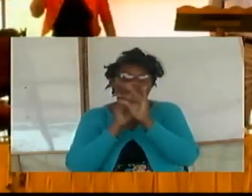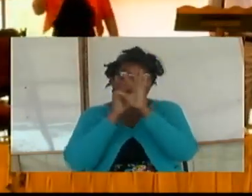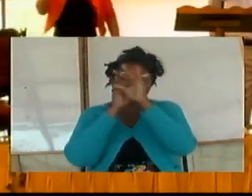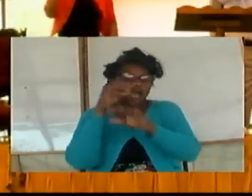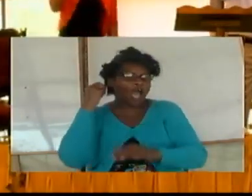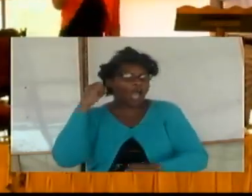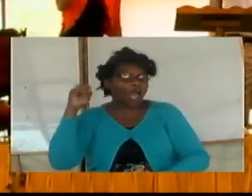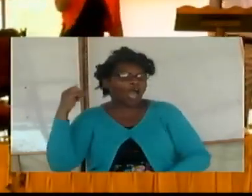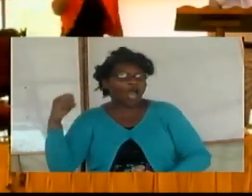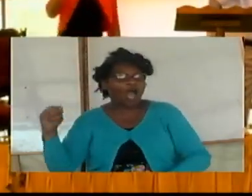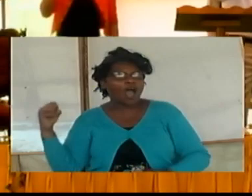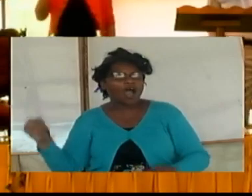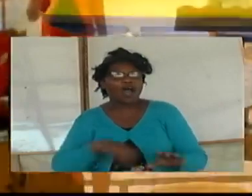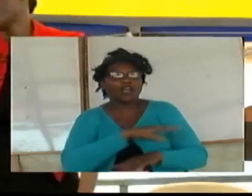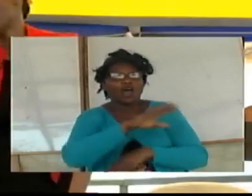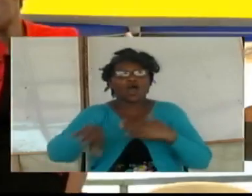will